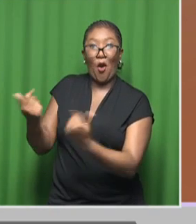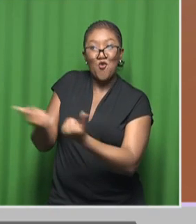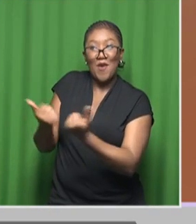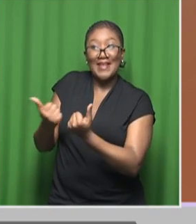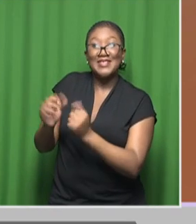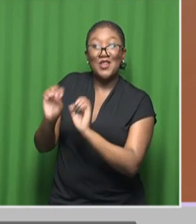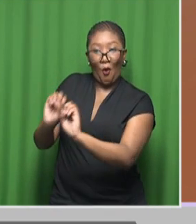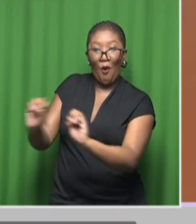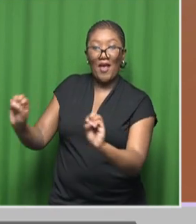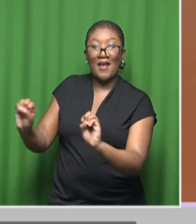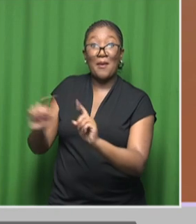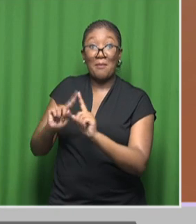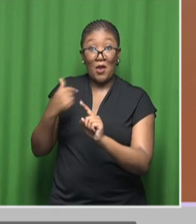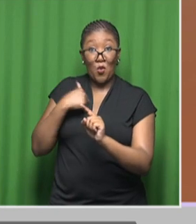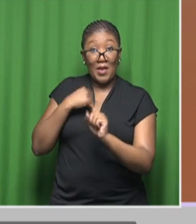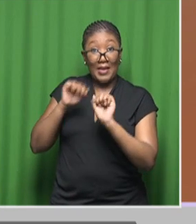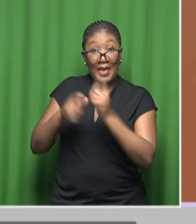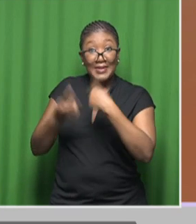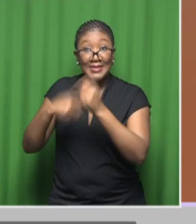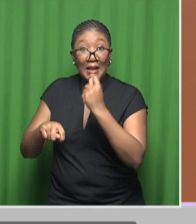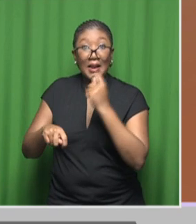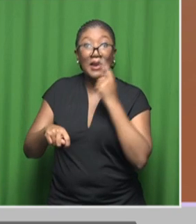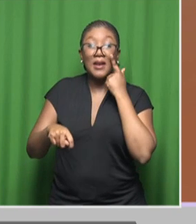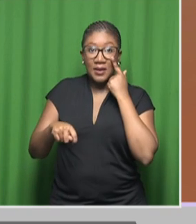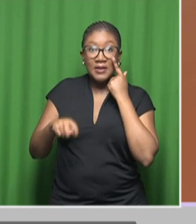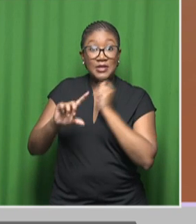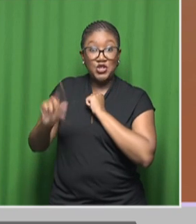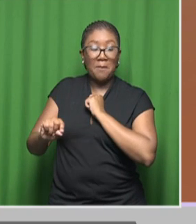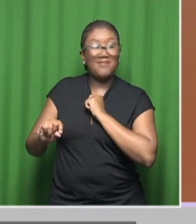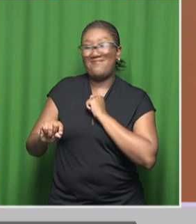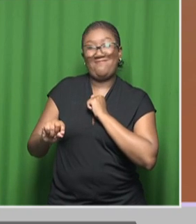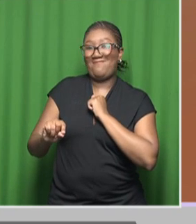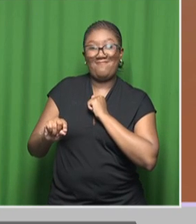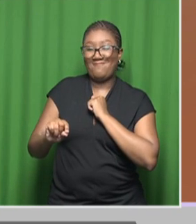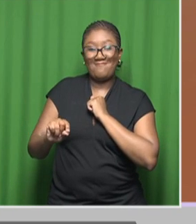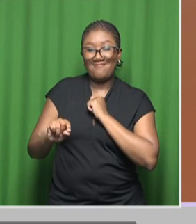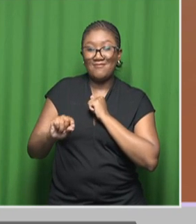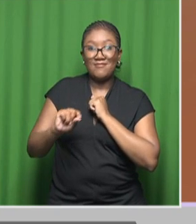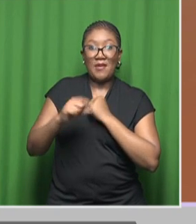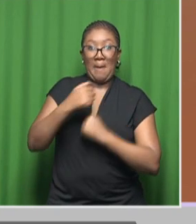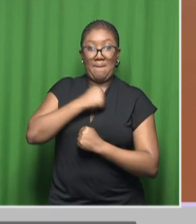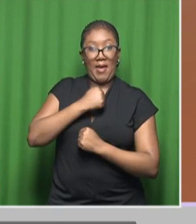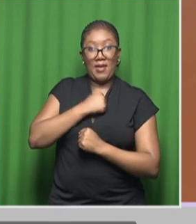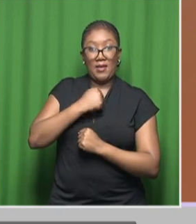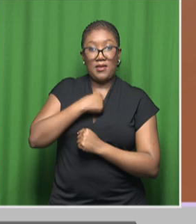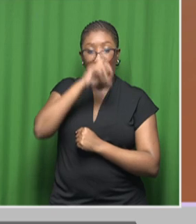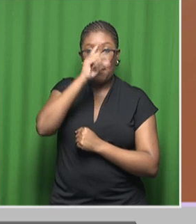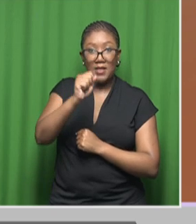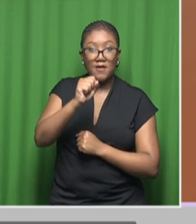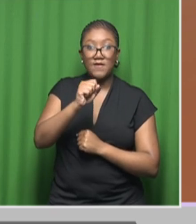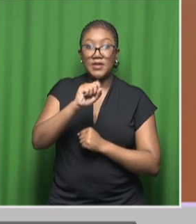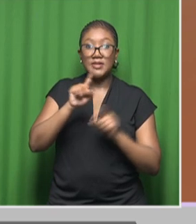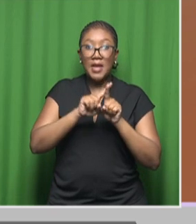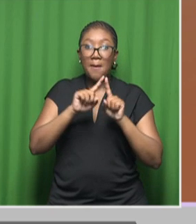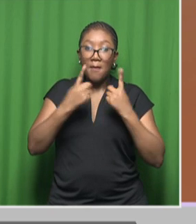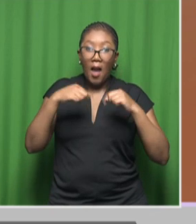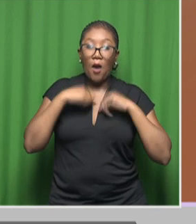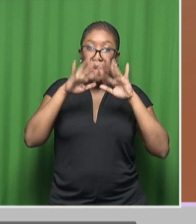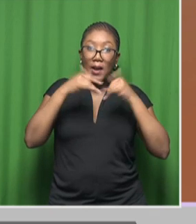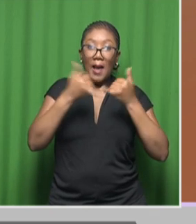even consider, because I personally believe, and we share the same with the executives in our organization,